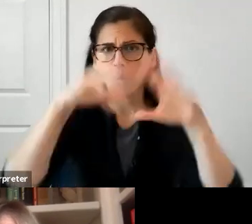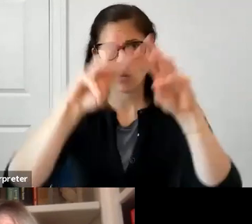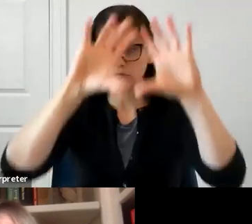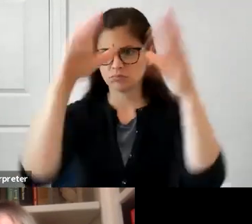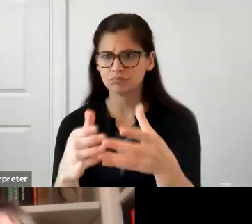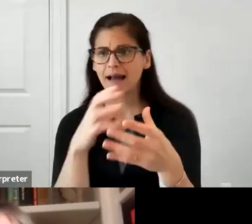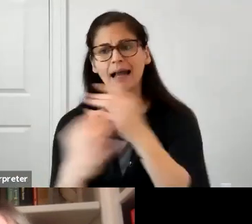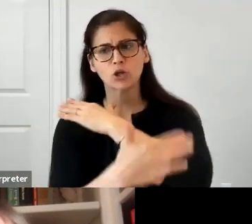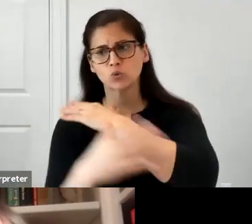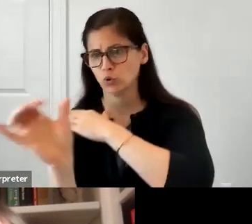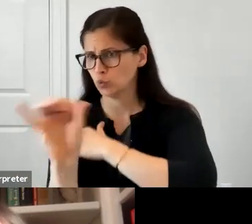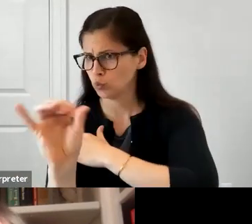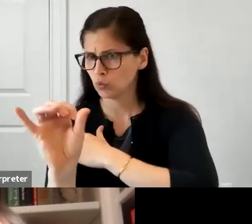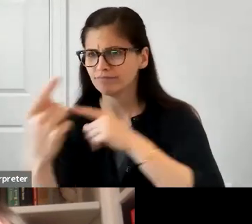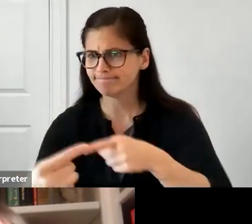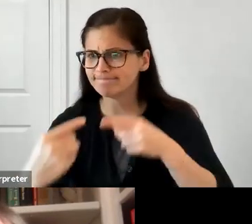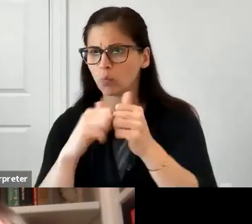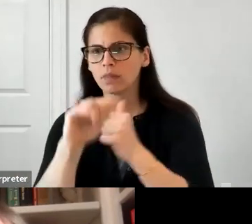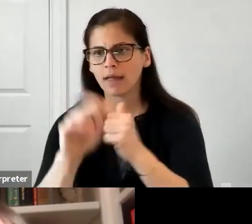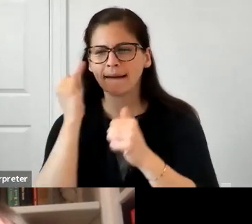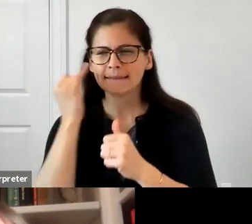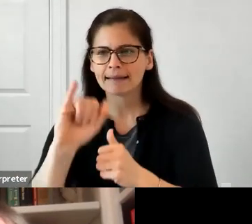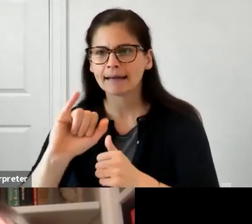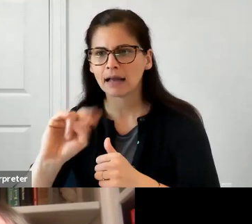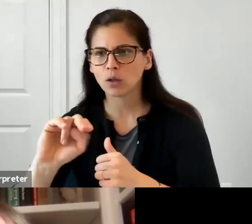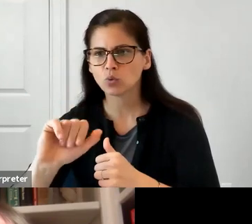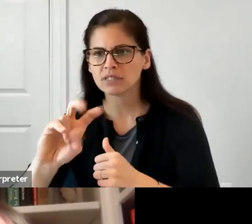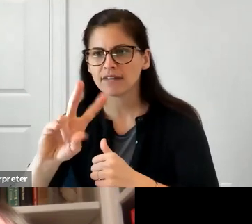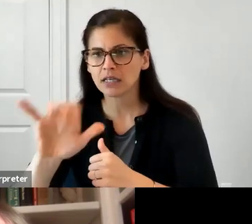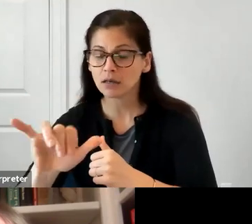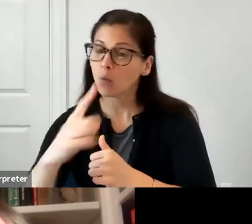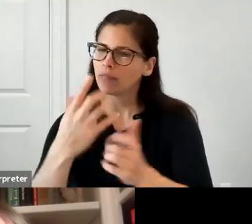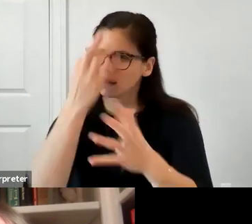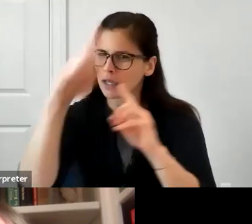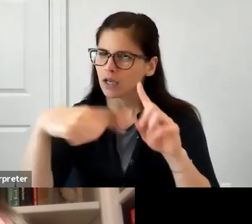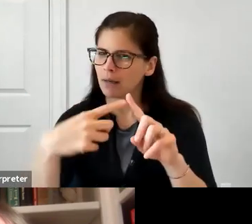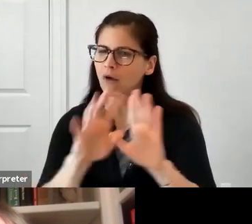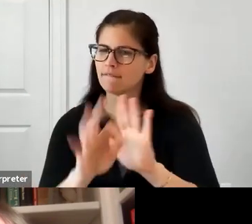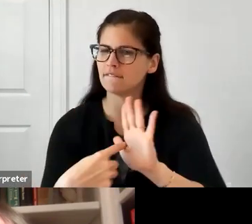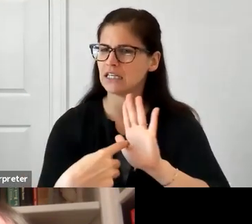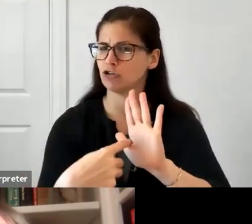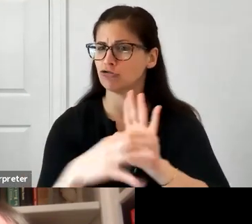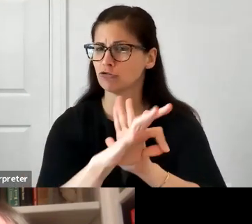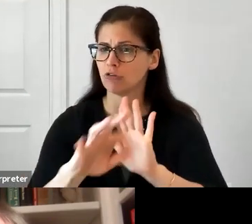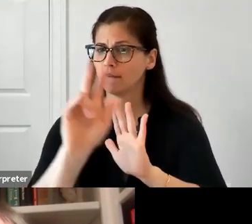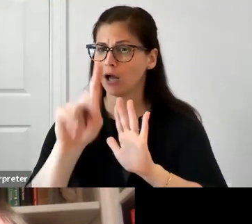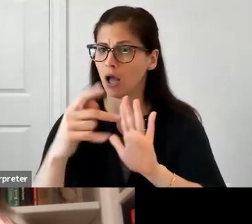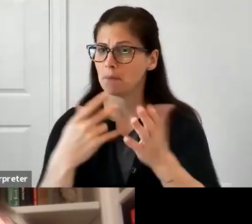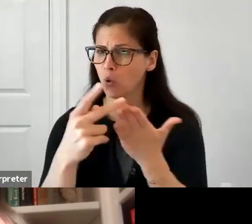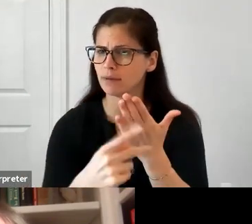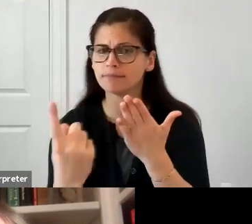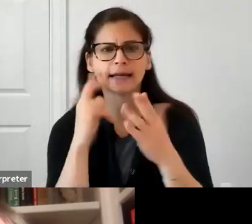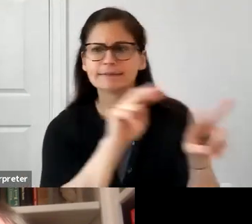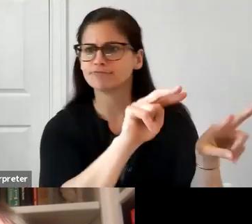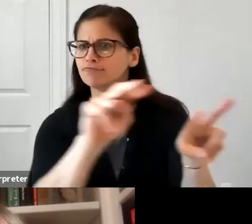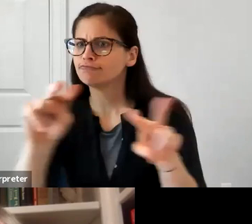a country. And one of the things that I'm thinking about that is a feature of the UP program and something that I'm seeing across